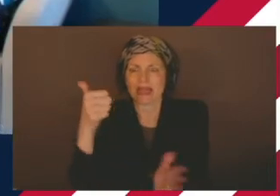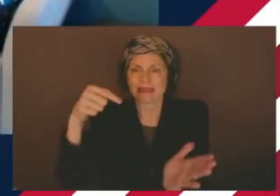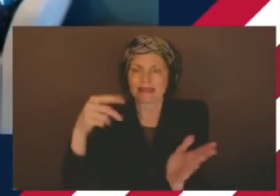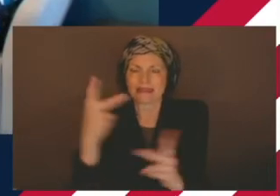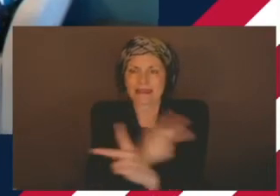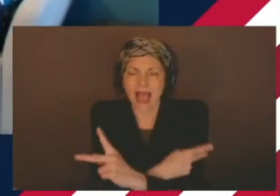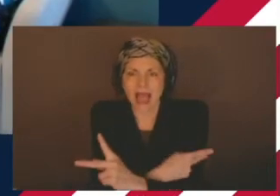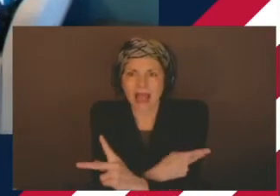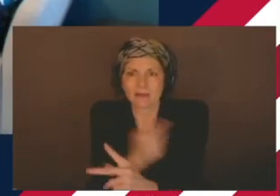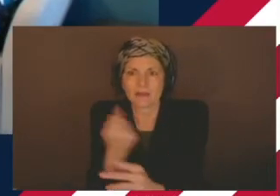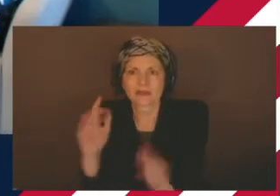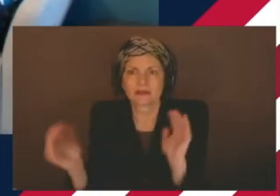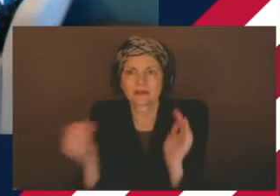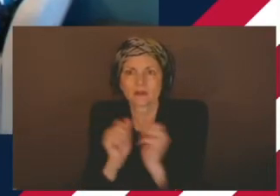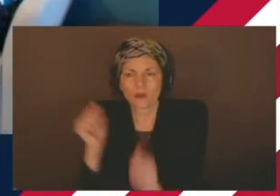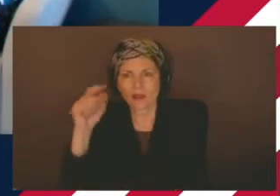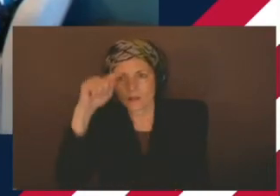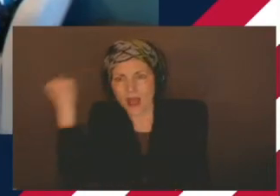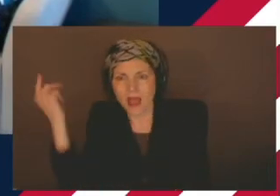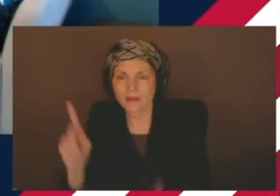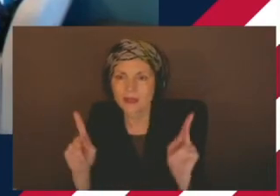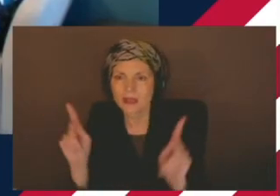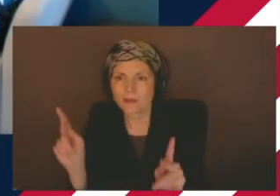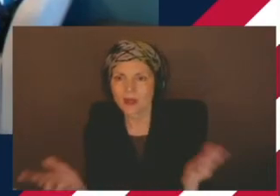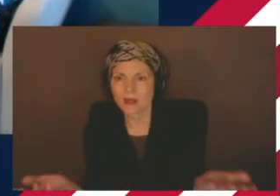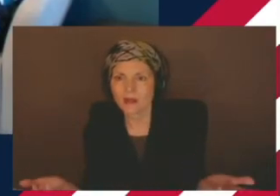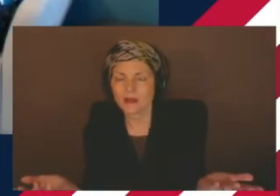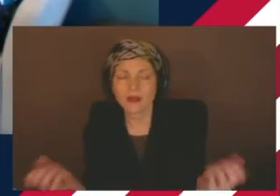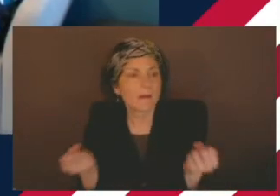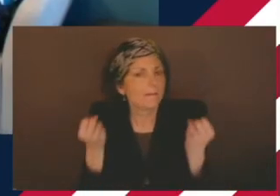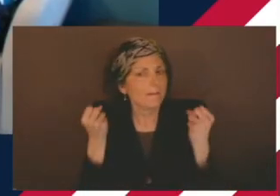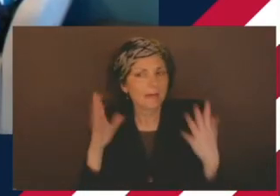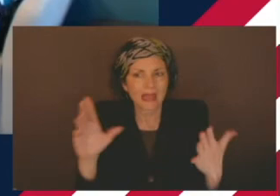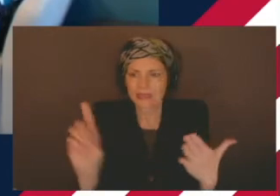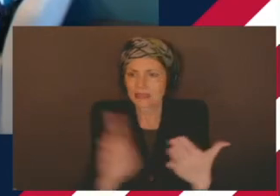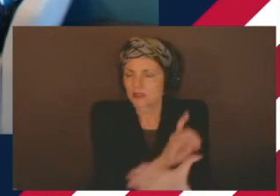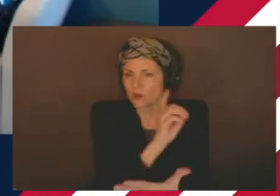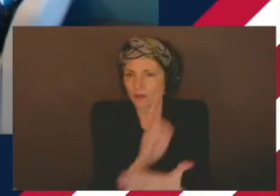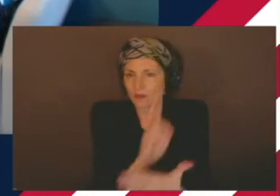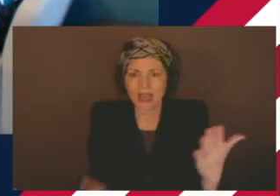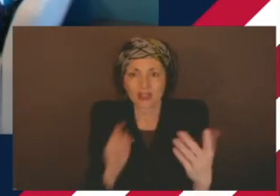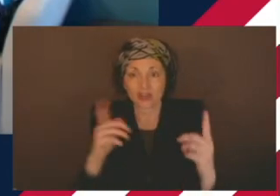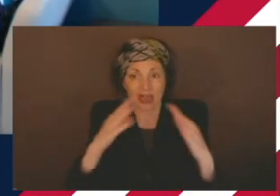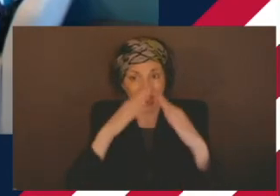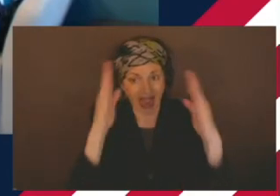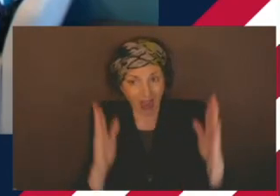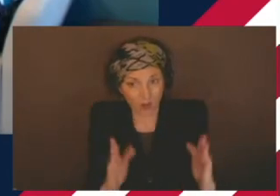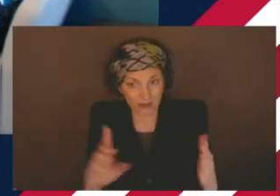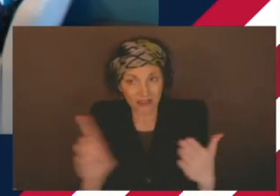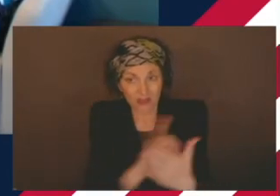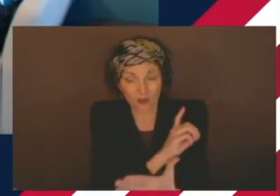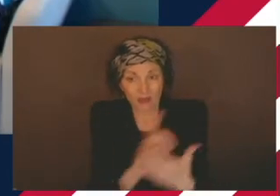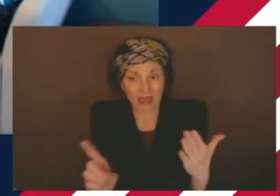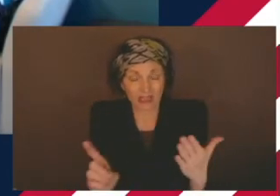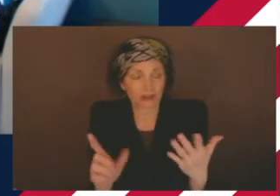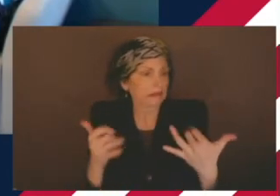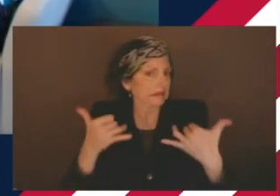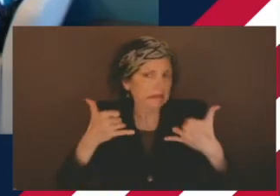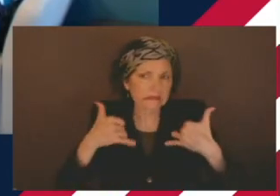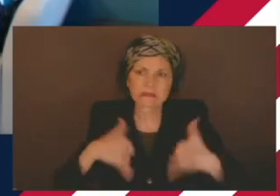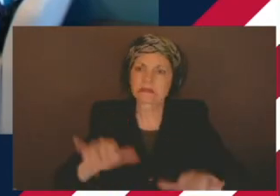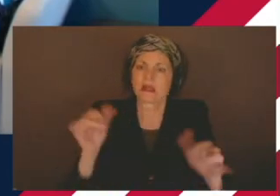is flourishing in the United States. Housing discrimination is still the norm in too many communities. The bias in